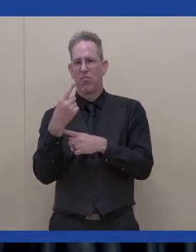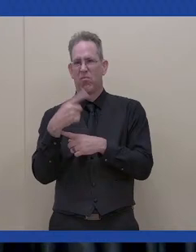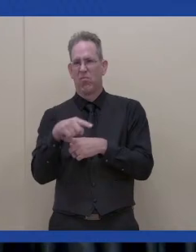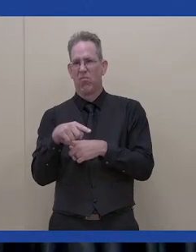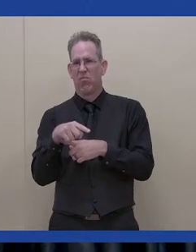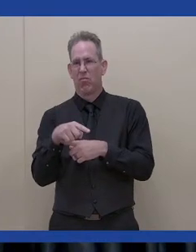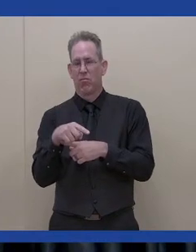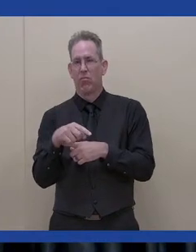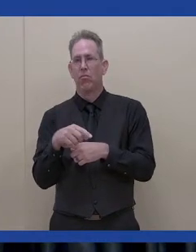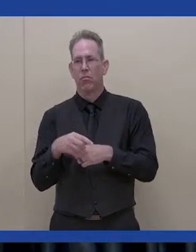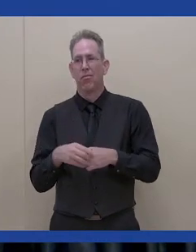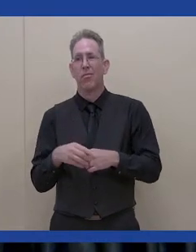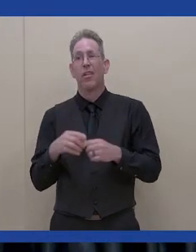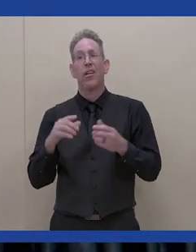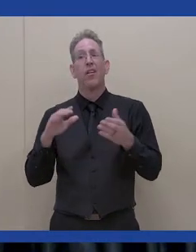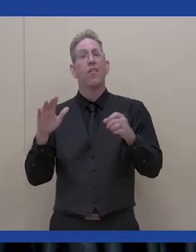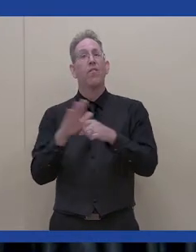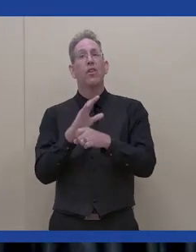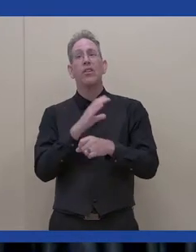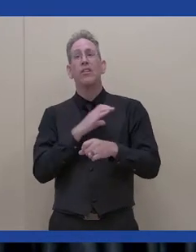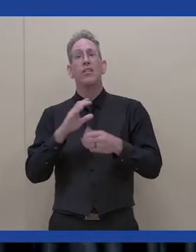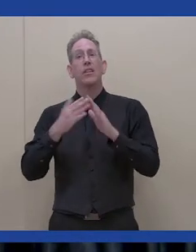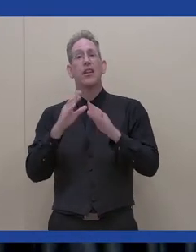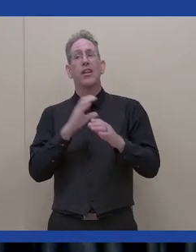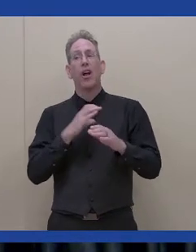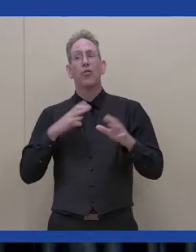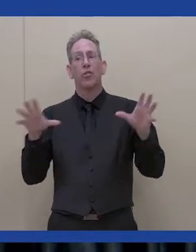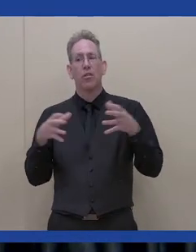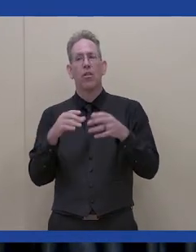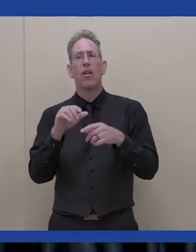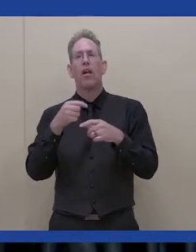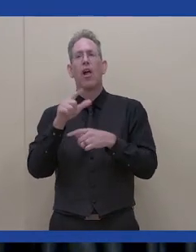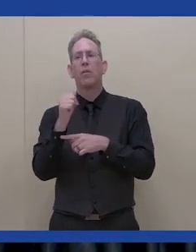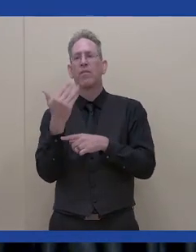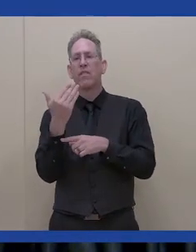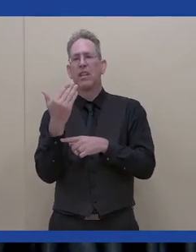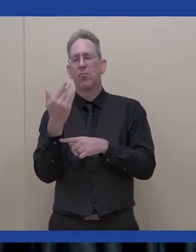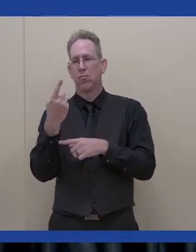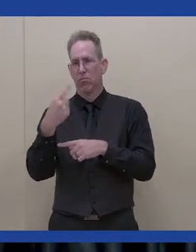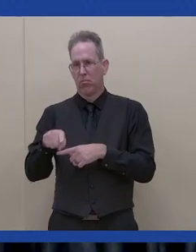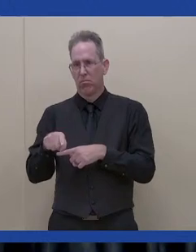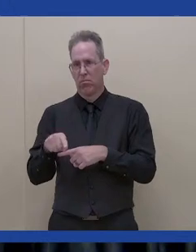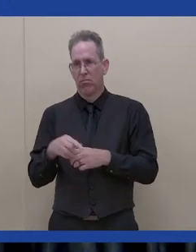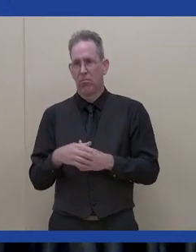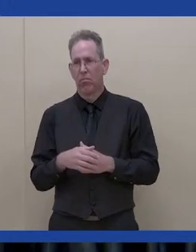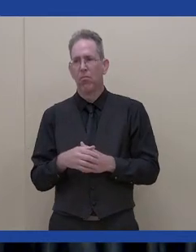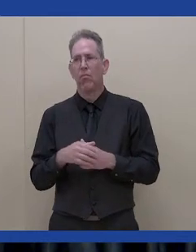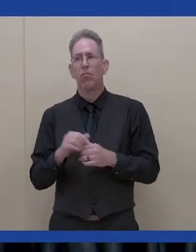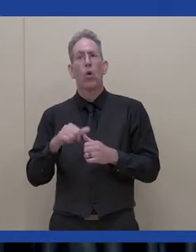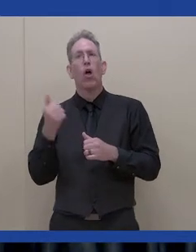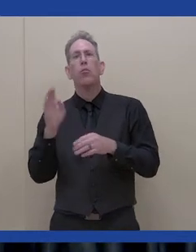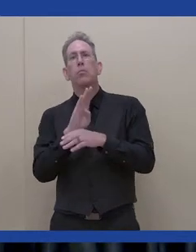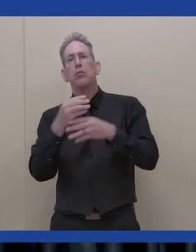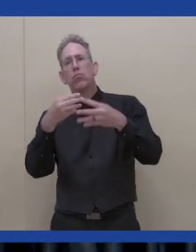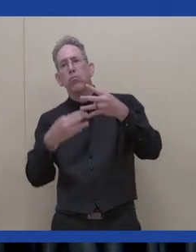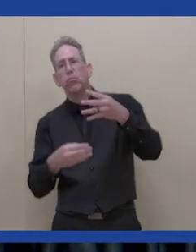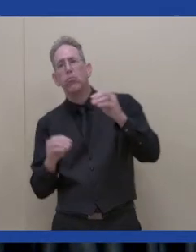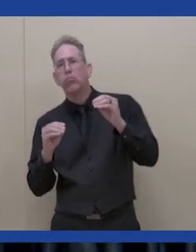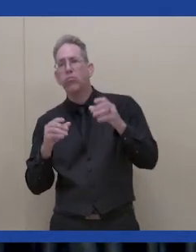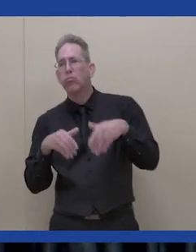April 15th. With no other business on our agenda, I would welcome a motion to adjourn today's Organization